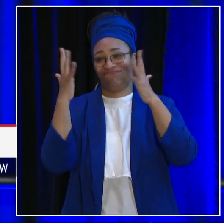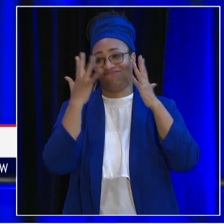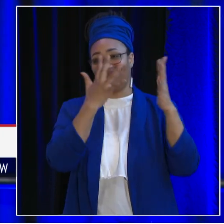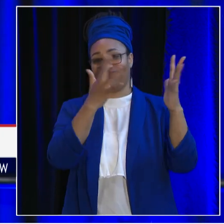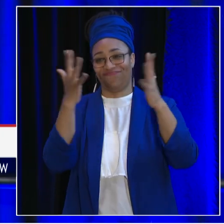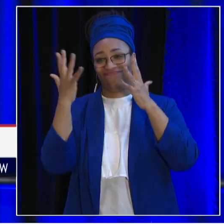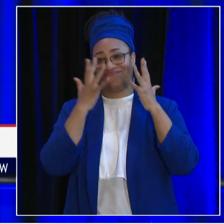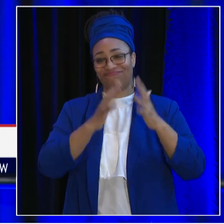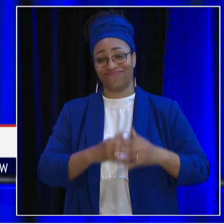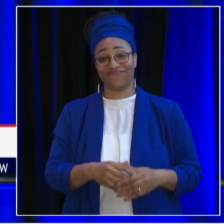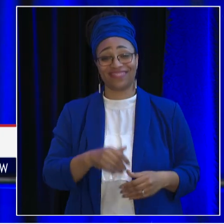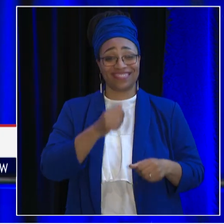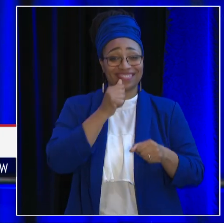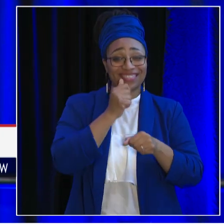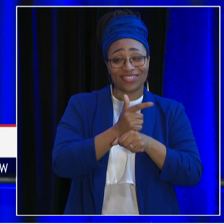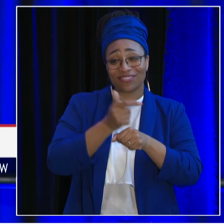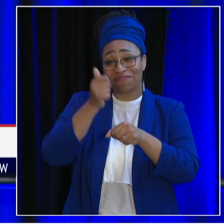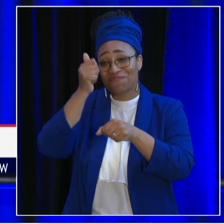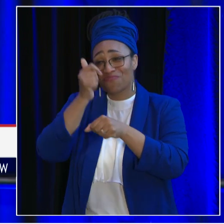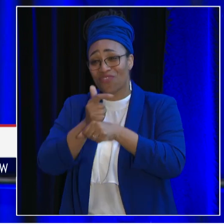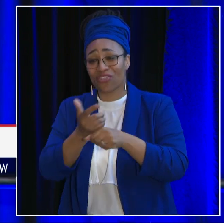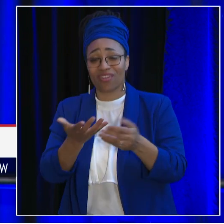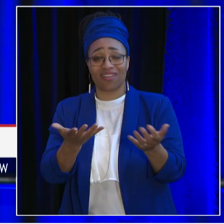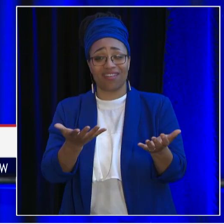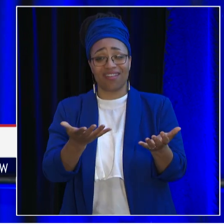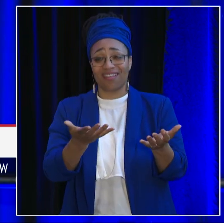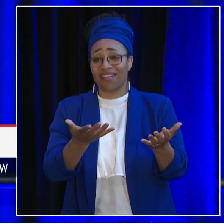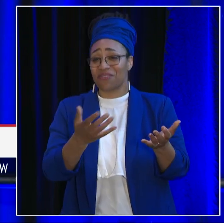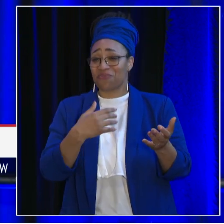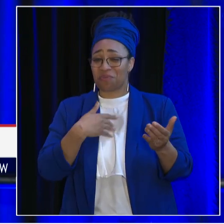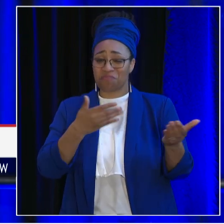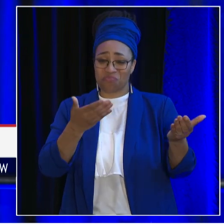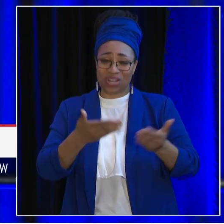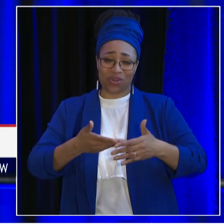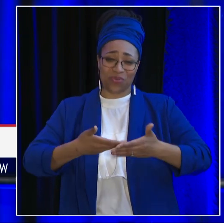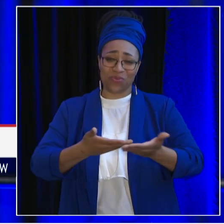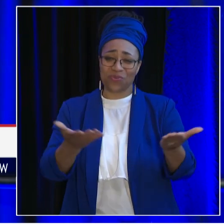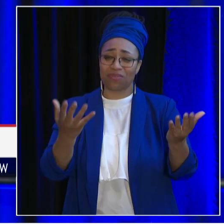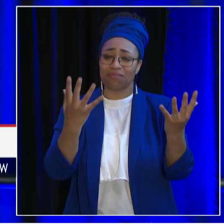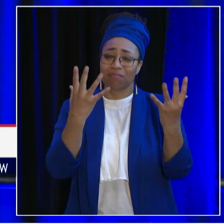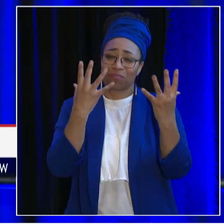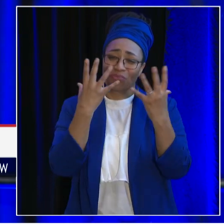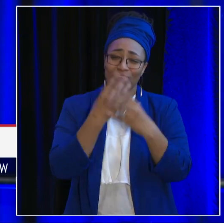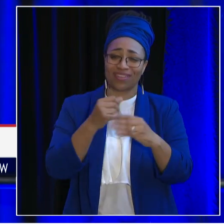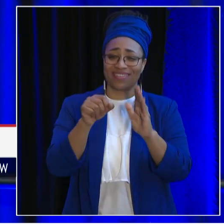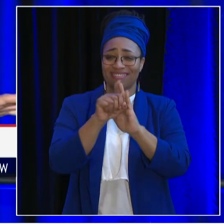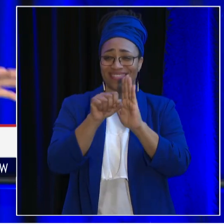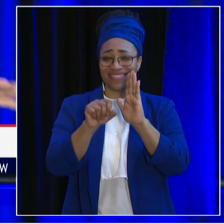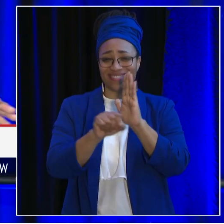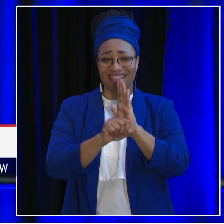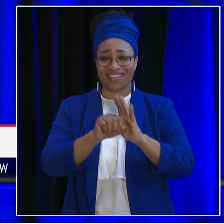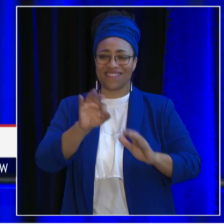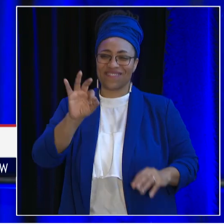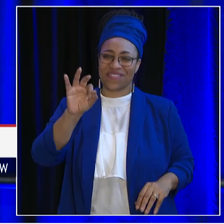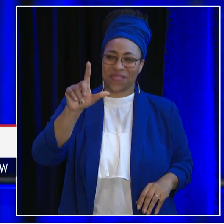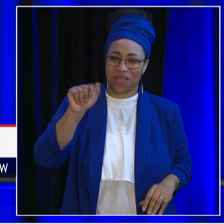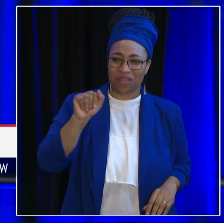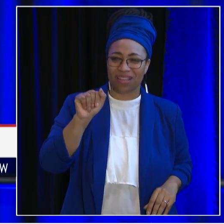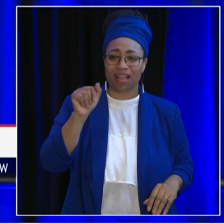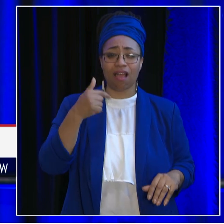Brothers, sisters, and siblings, I bring you greetings from the beautiful state of Florida. I used to say the great state of